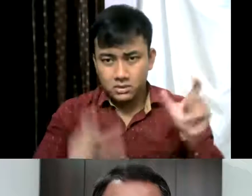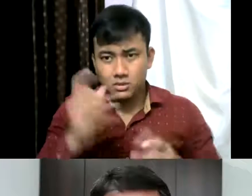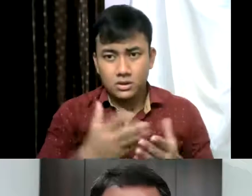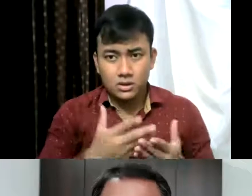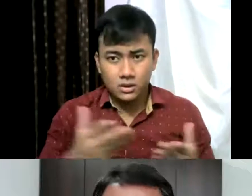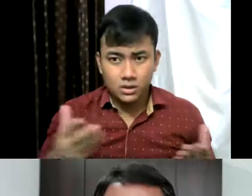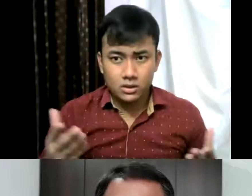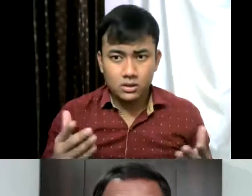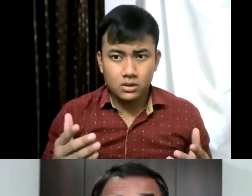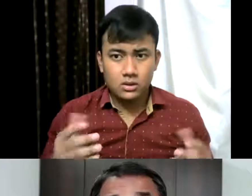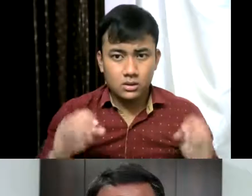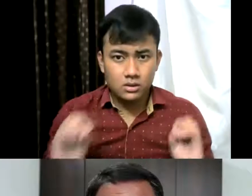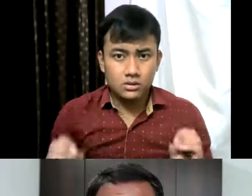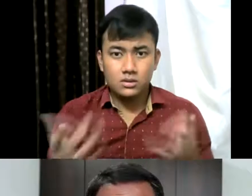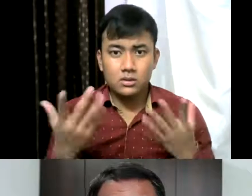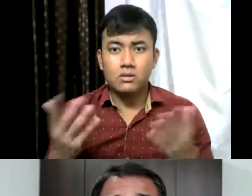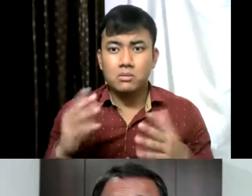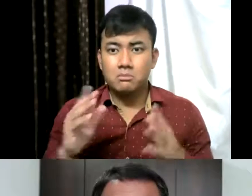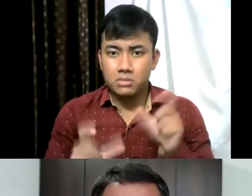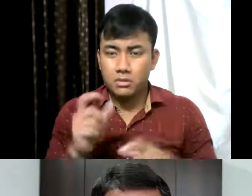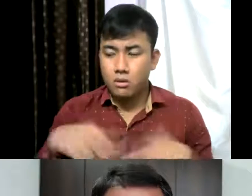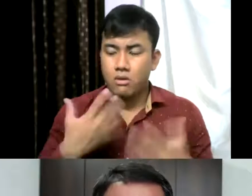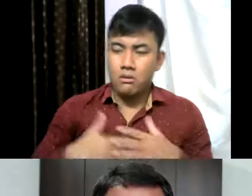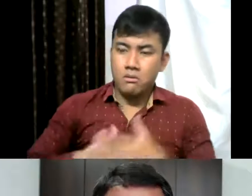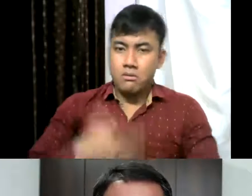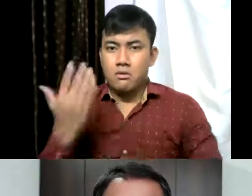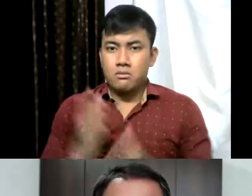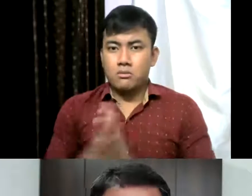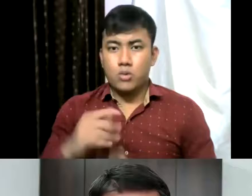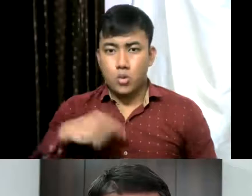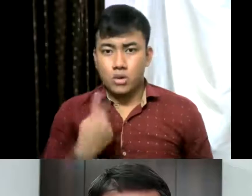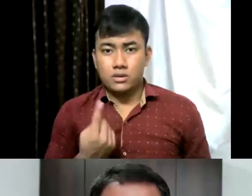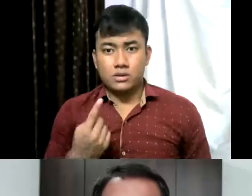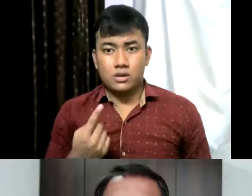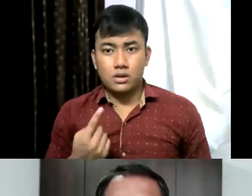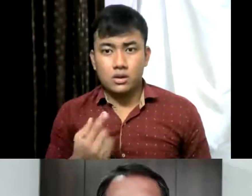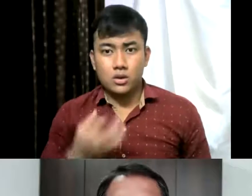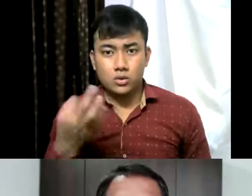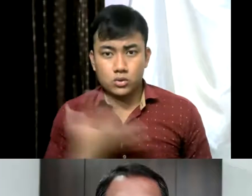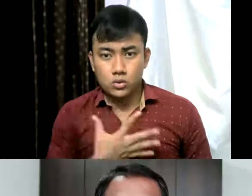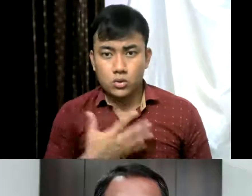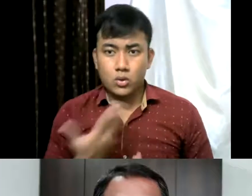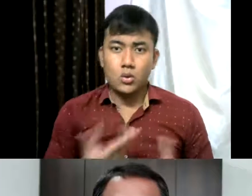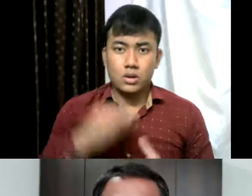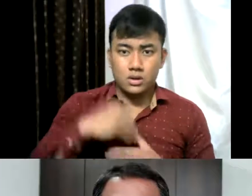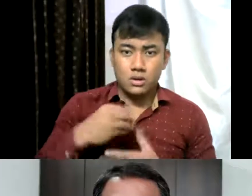suddenly gotten bolder and comfortable to share their nudes or to